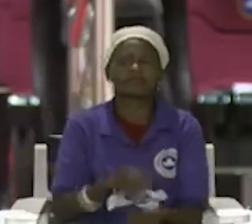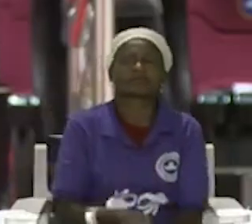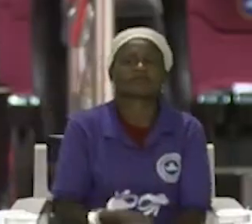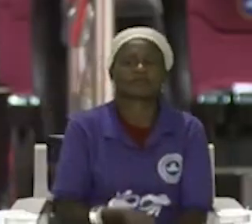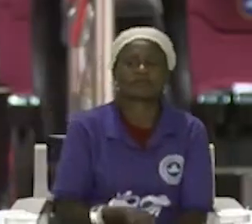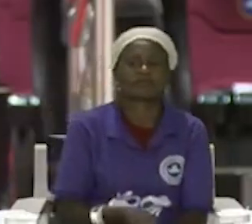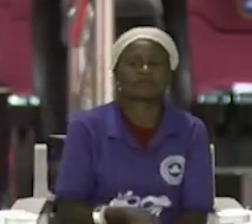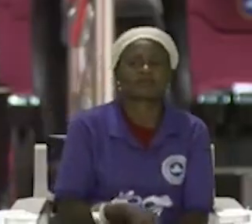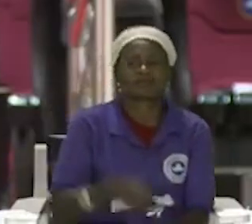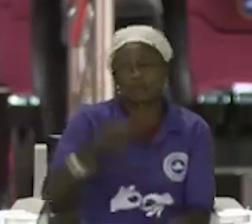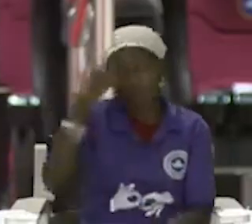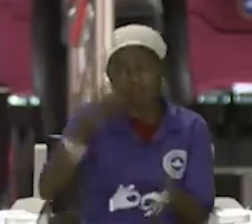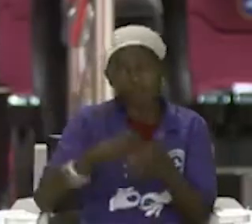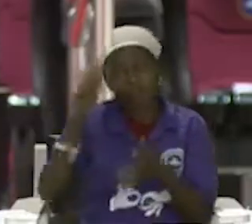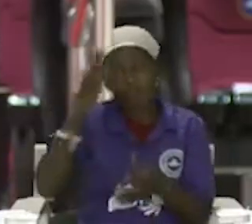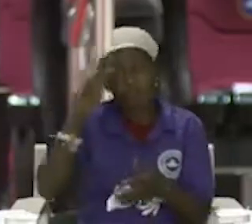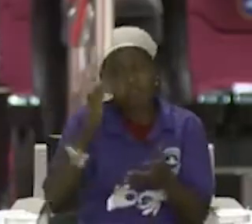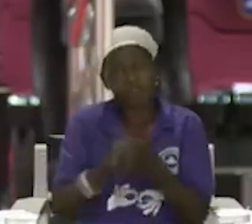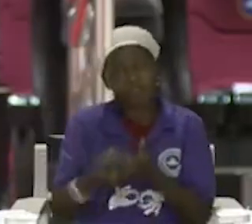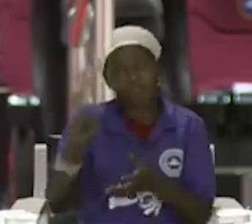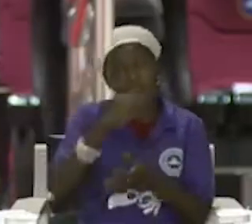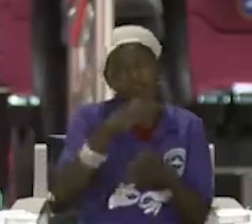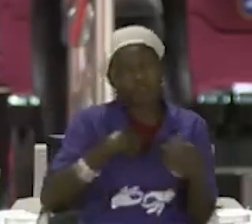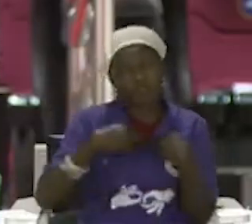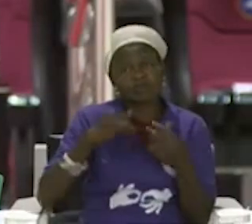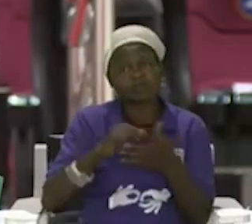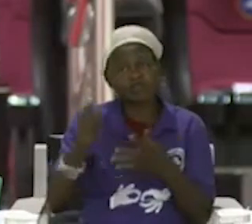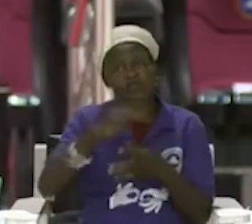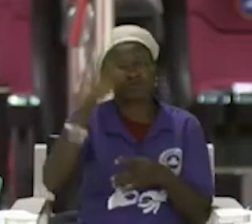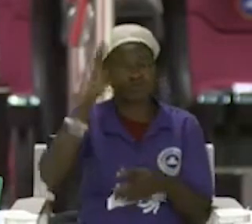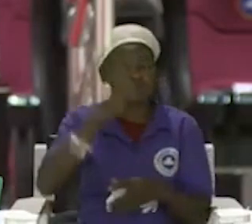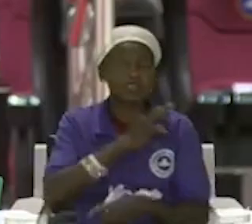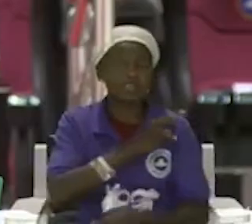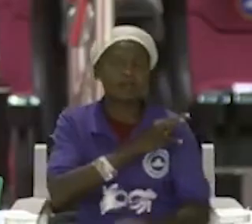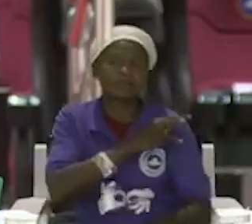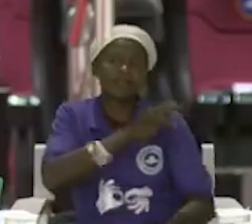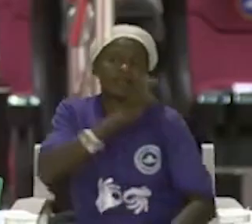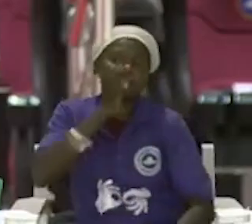because it is the knowledge you have that you will apply